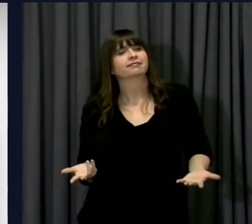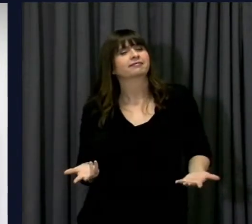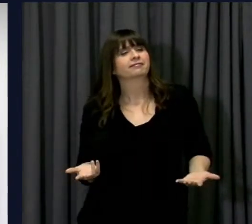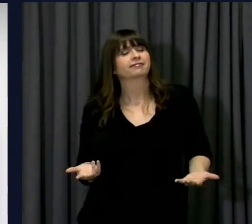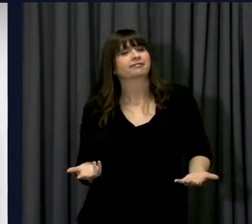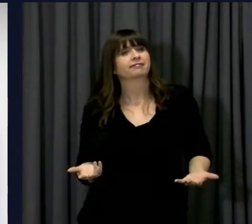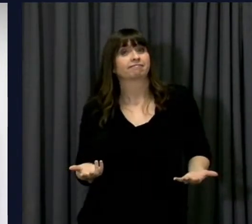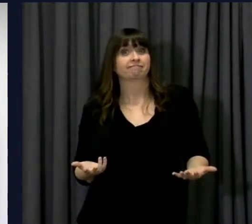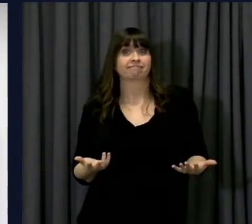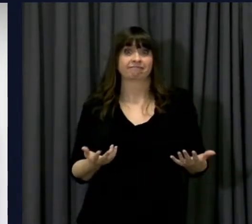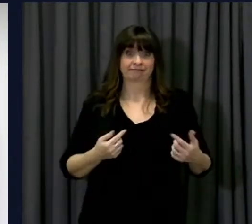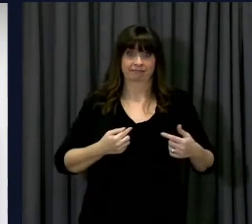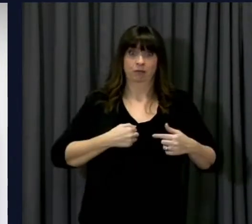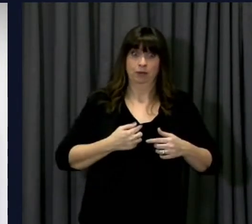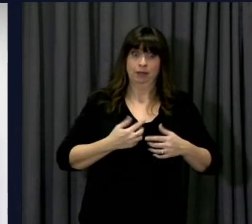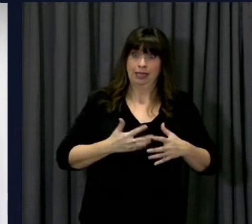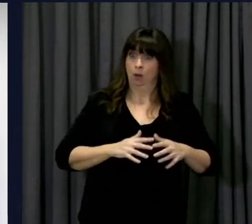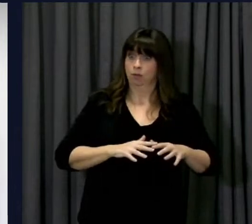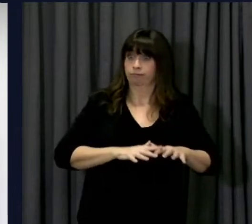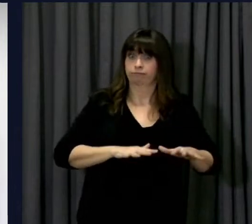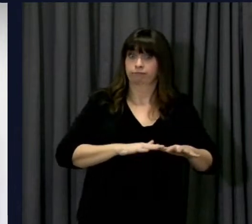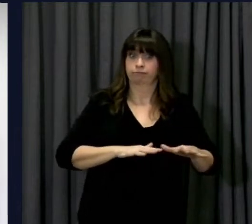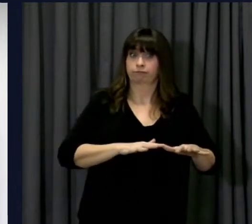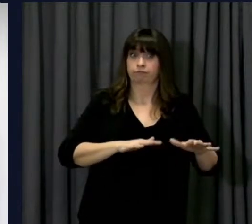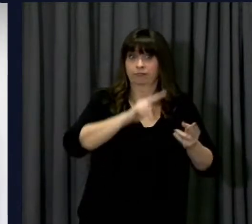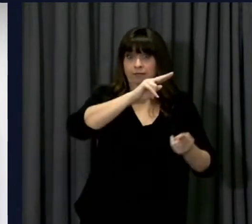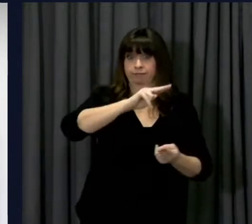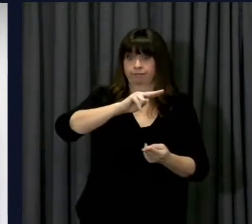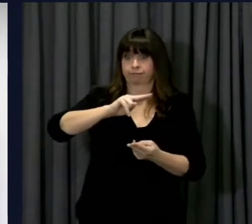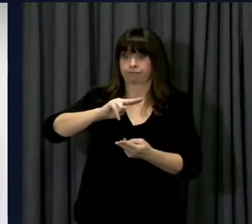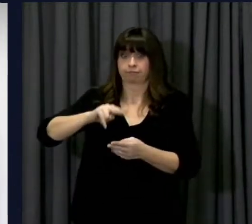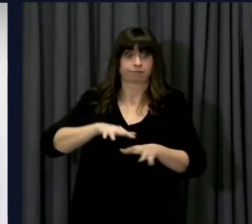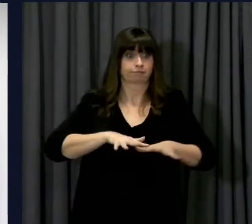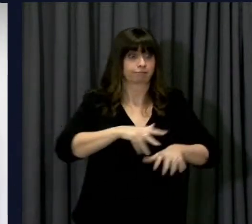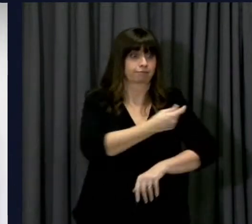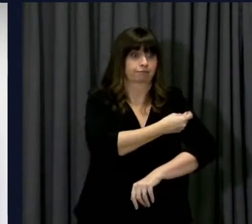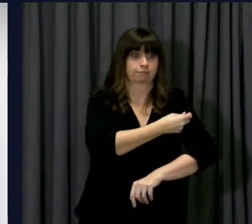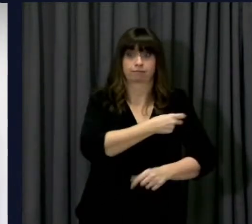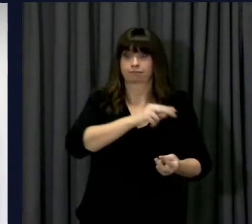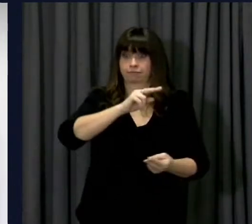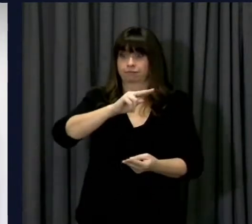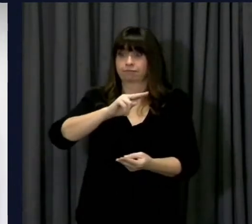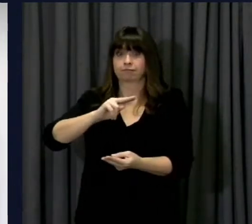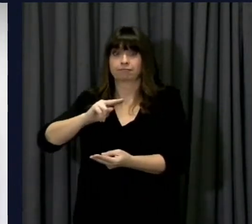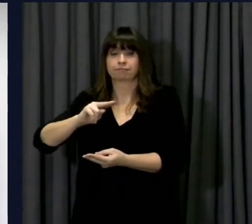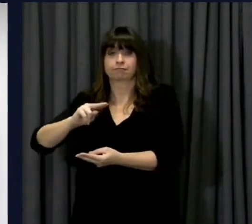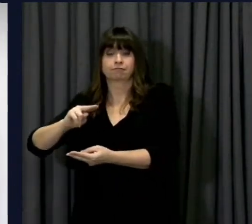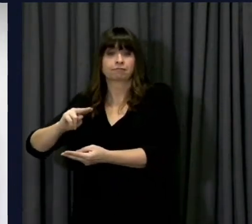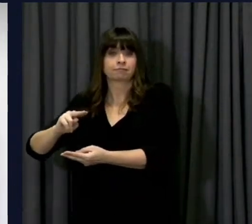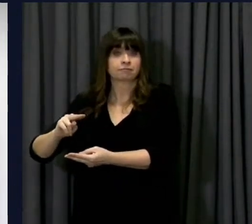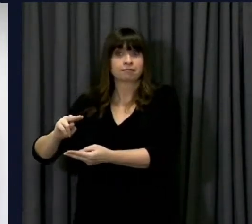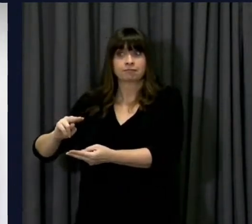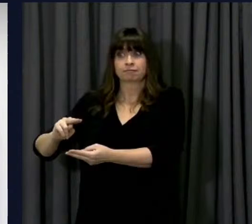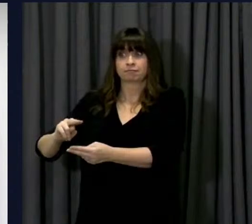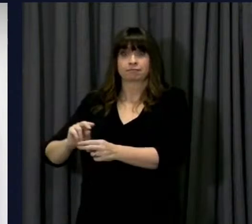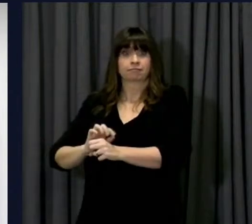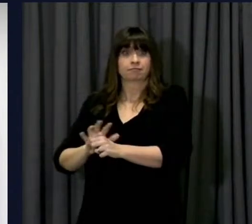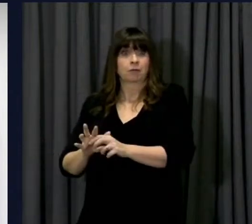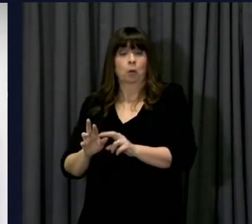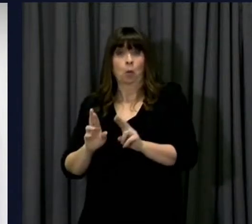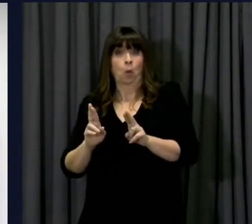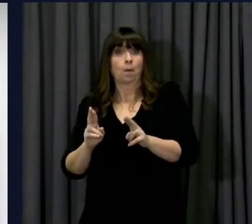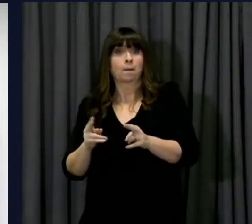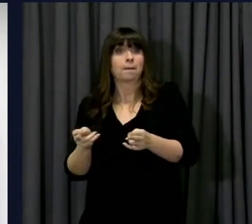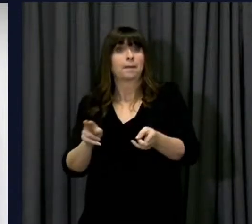hope, given the progress we're making now with reducing case rates, with the reducing positivity rate and the progress we're making on vaccination, we'll be able to make